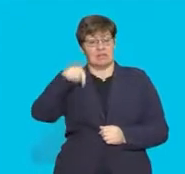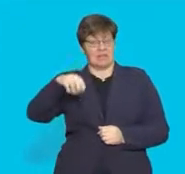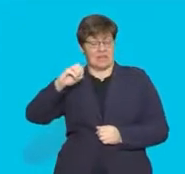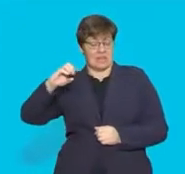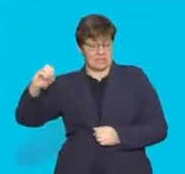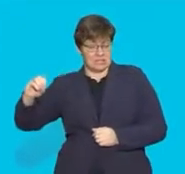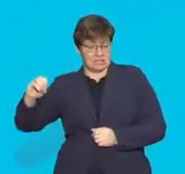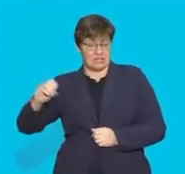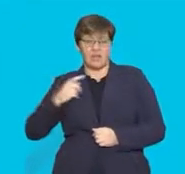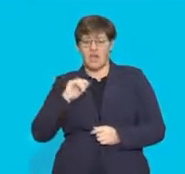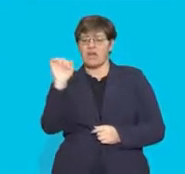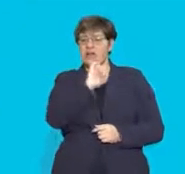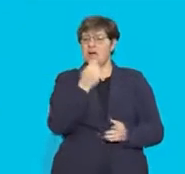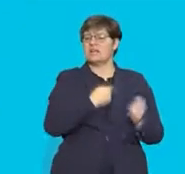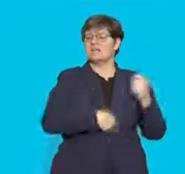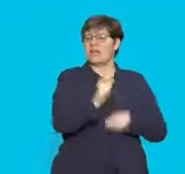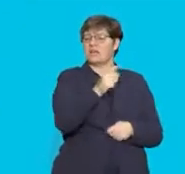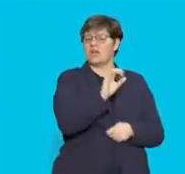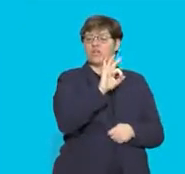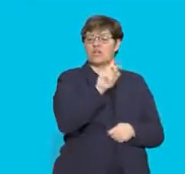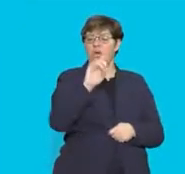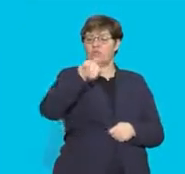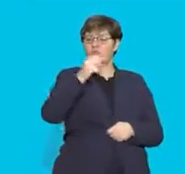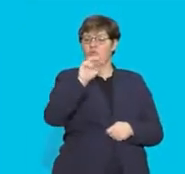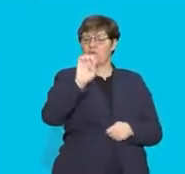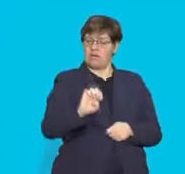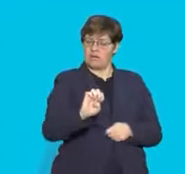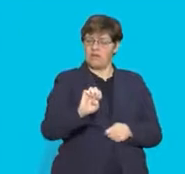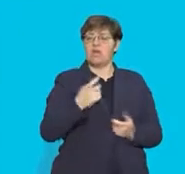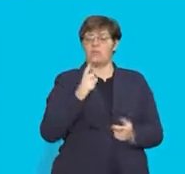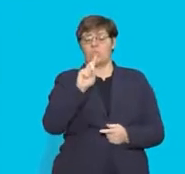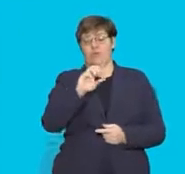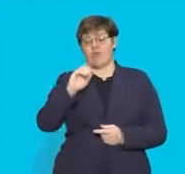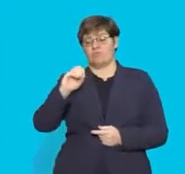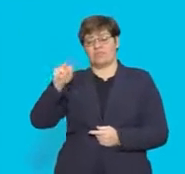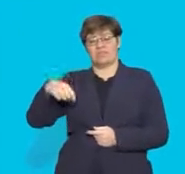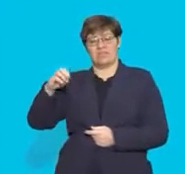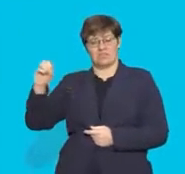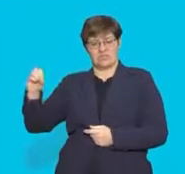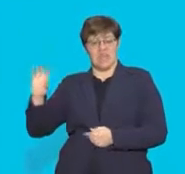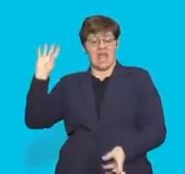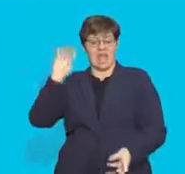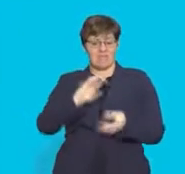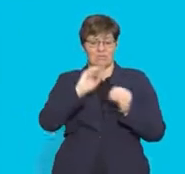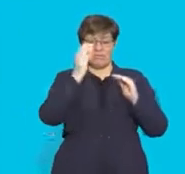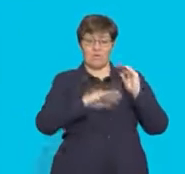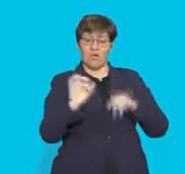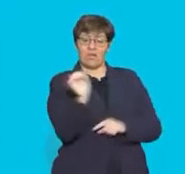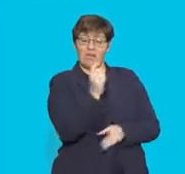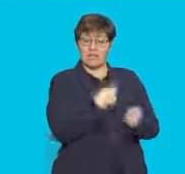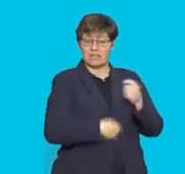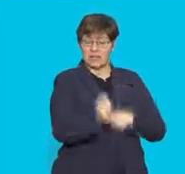The vehicle sold, the cost of it on the 30th of June was 100,000. And the accumulated depreciation of the vehicle that we